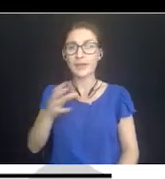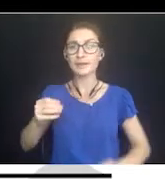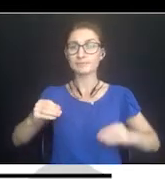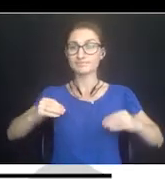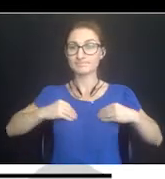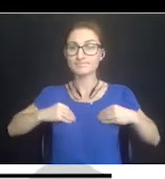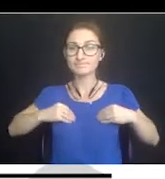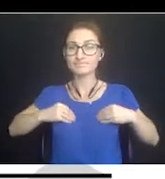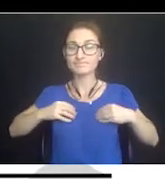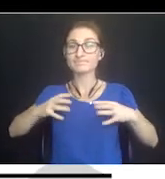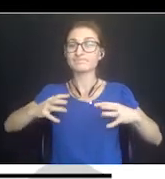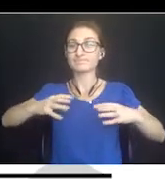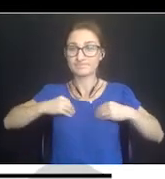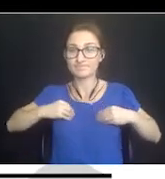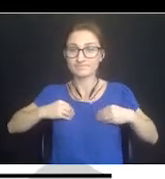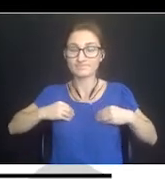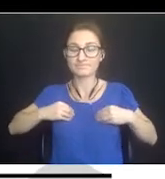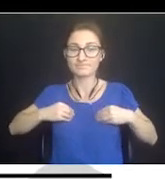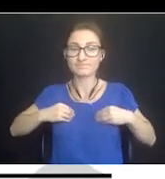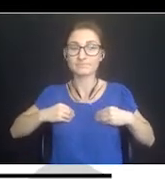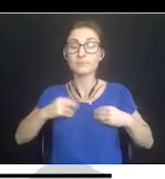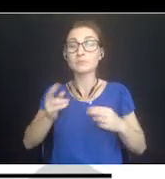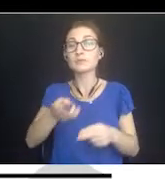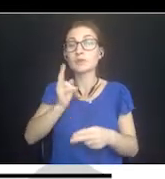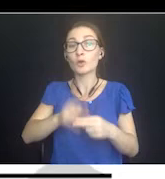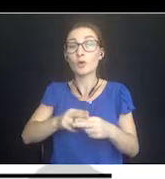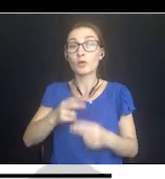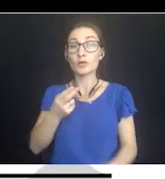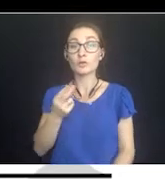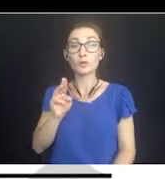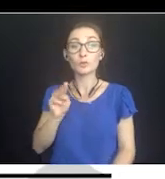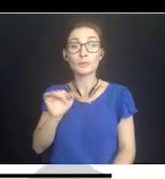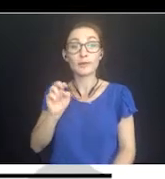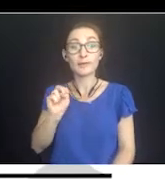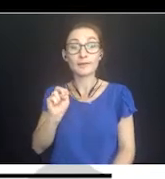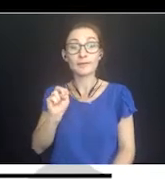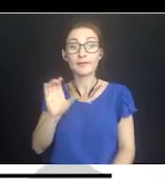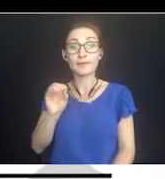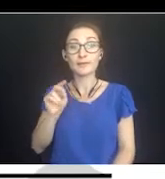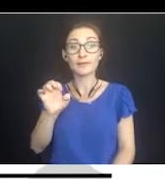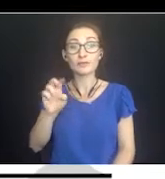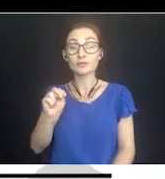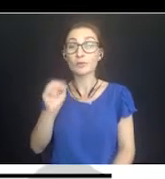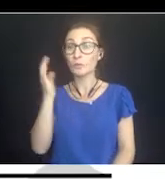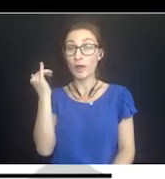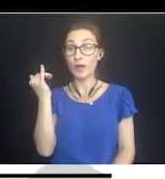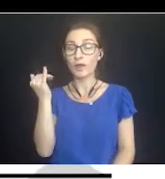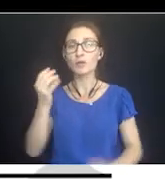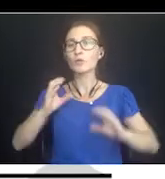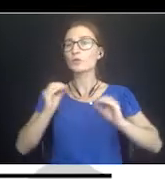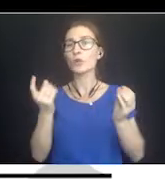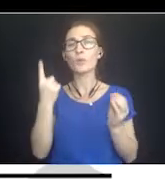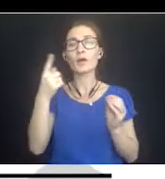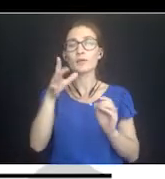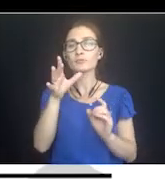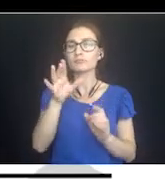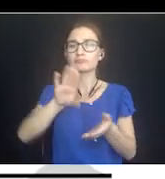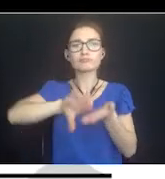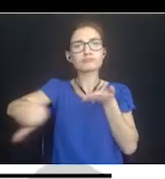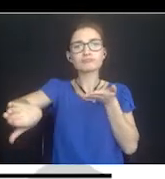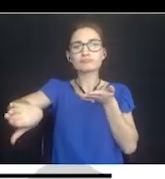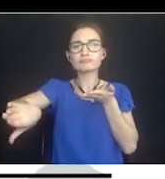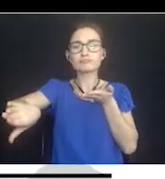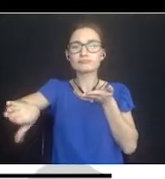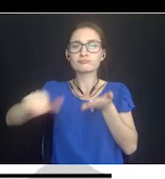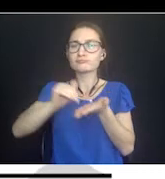understand and grasp for yourself, because it's called the human condition because no one